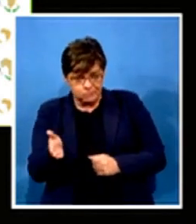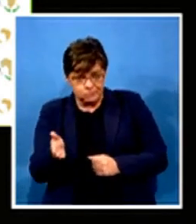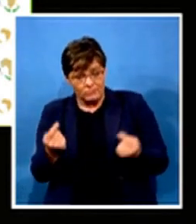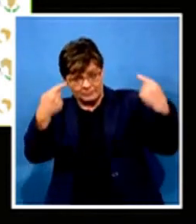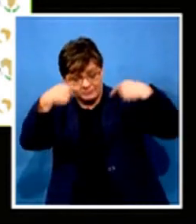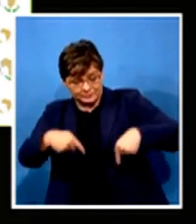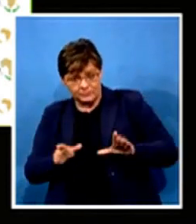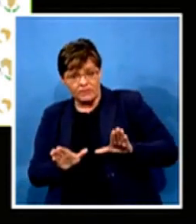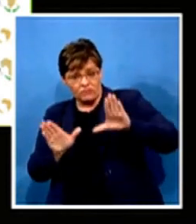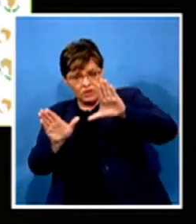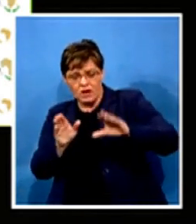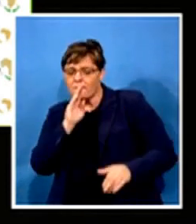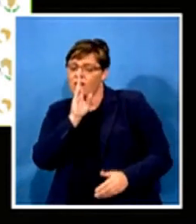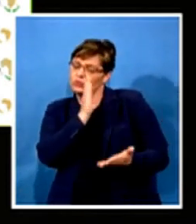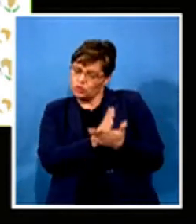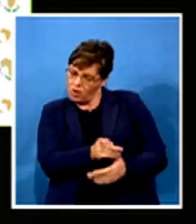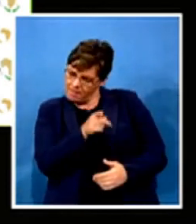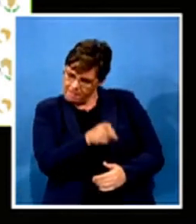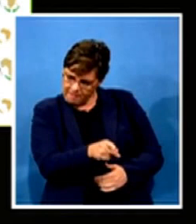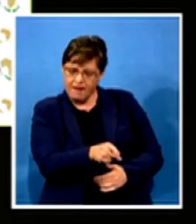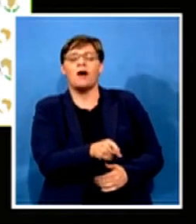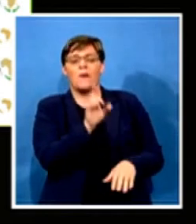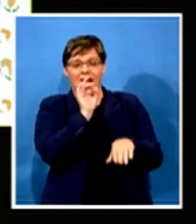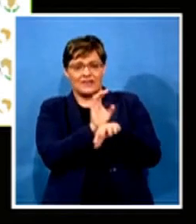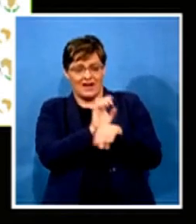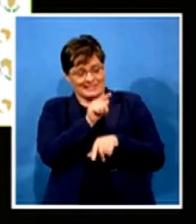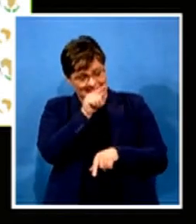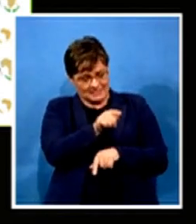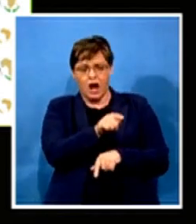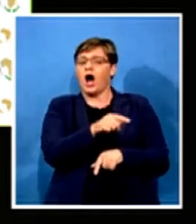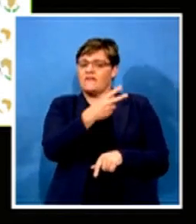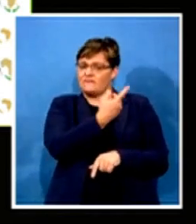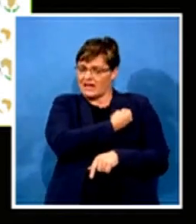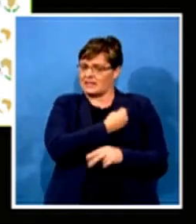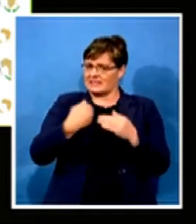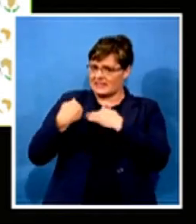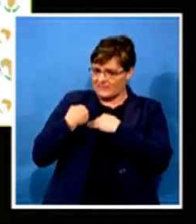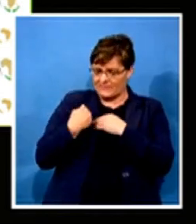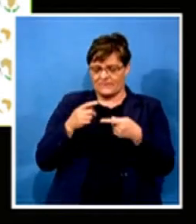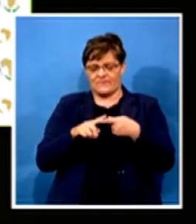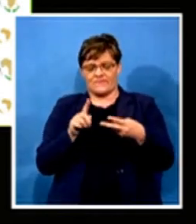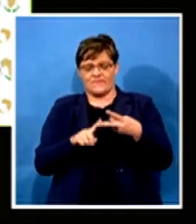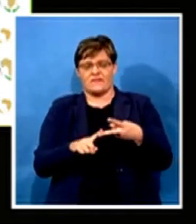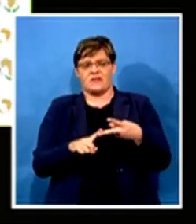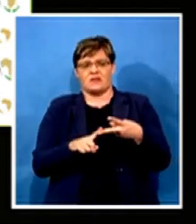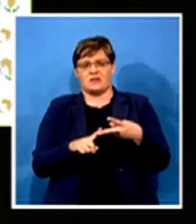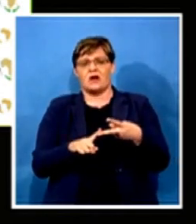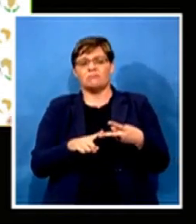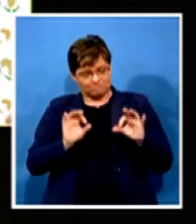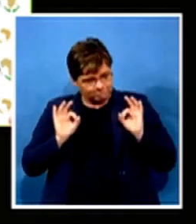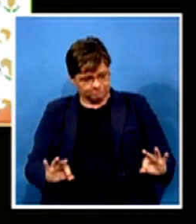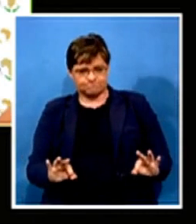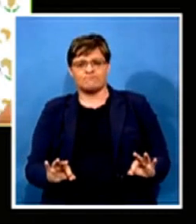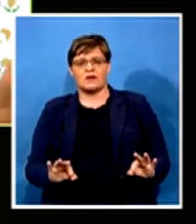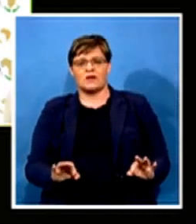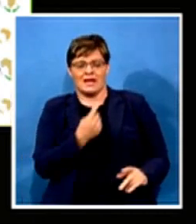appropriately advise the continent with respect to their safety as well as the efficacy of the vaccine. So we are not privileged